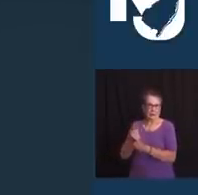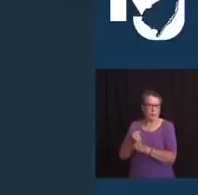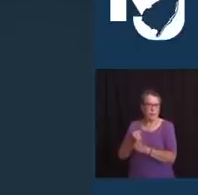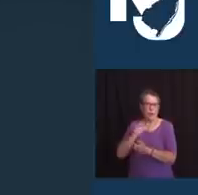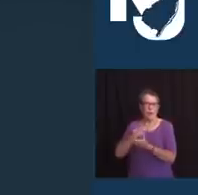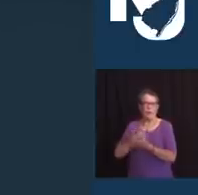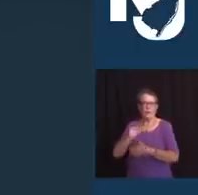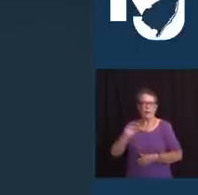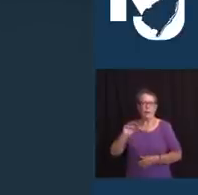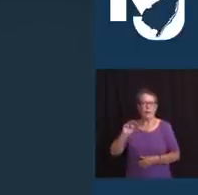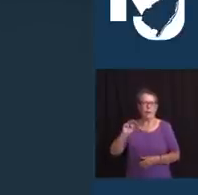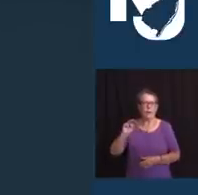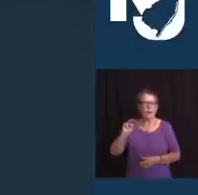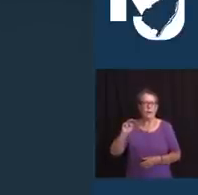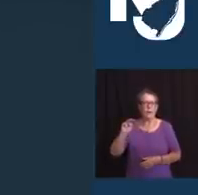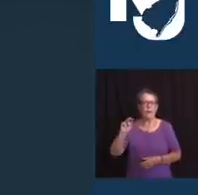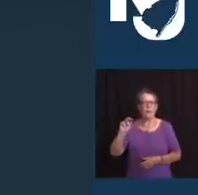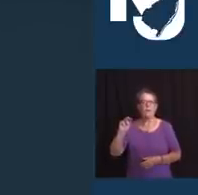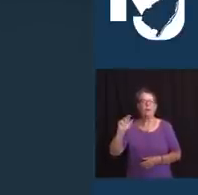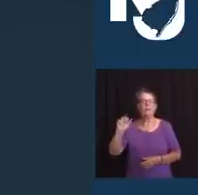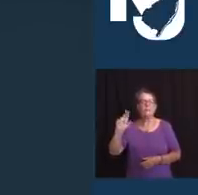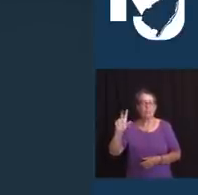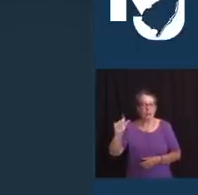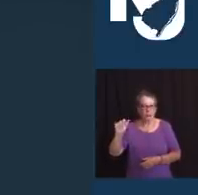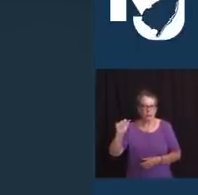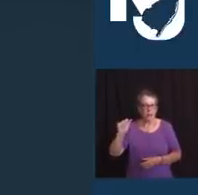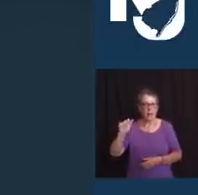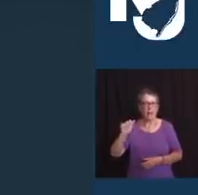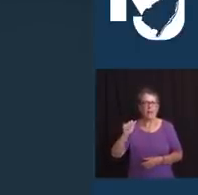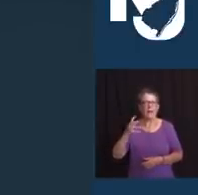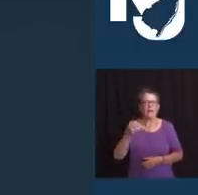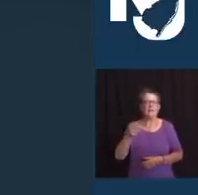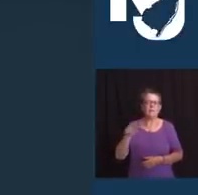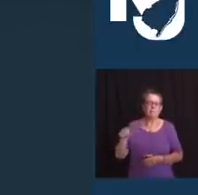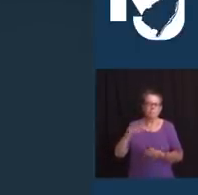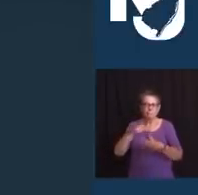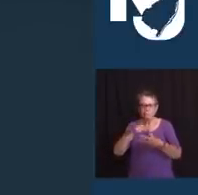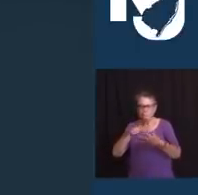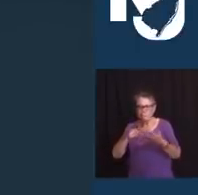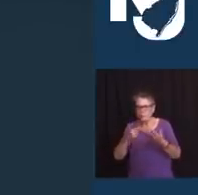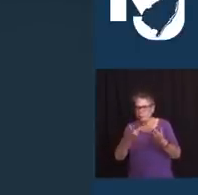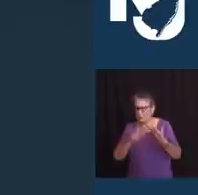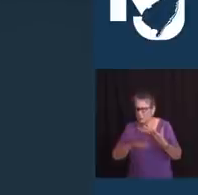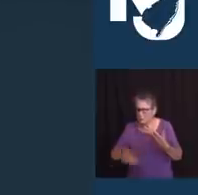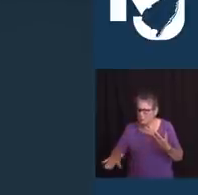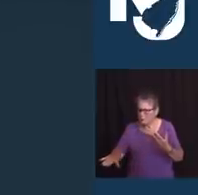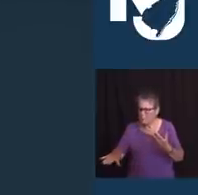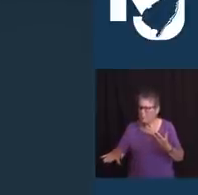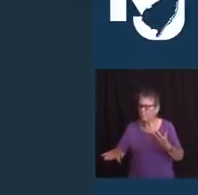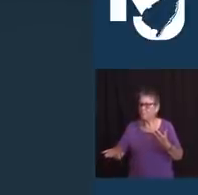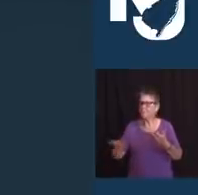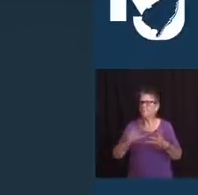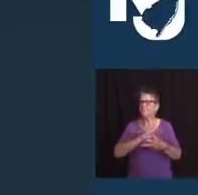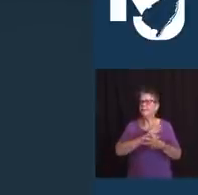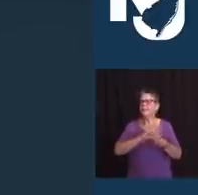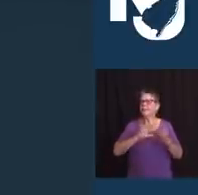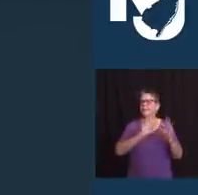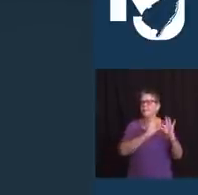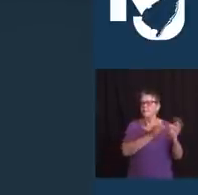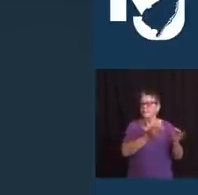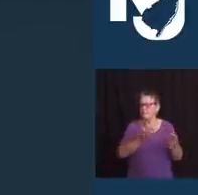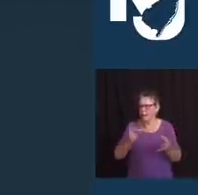week, and he's survived by his children, Thomas Jr., Jennifer, Michael, and Janet, along with their families, which include his